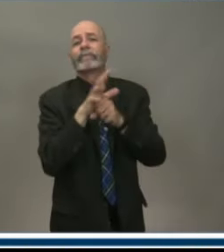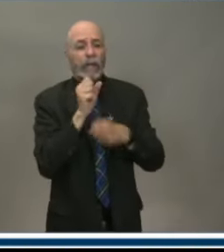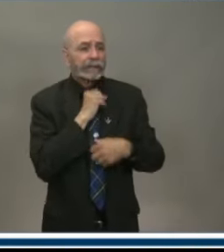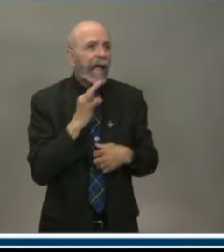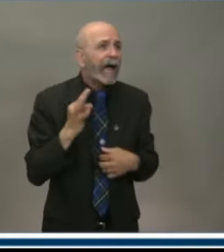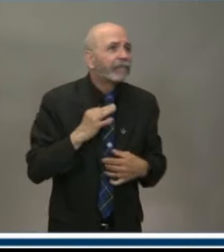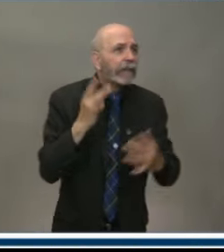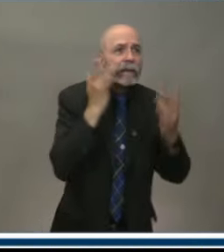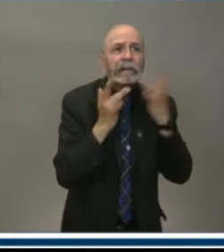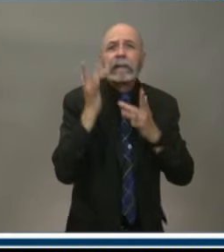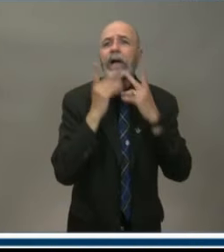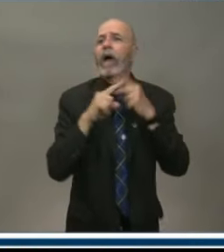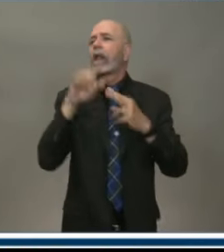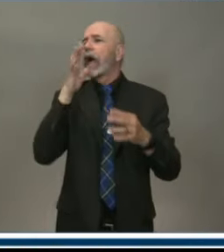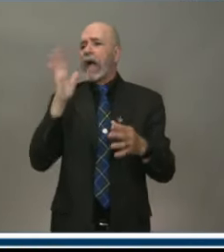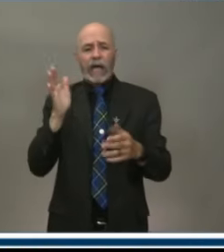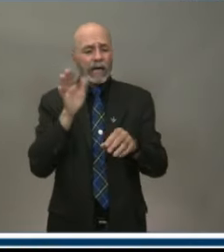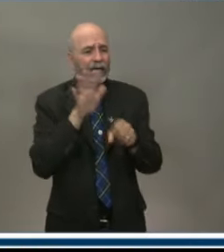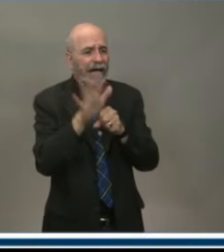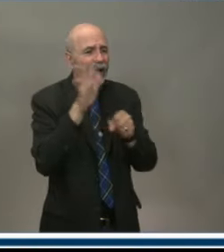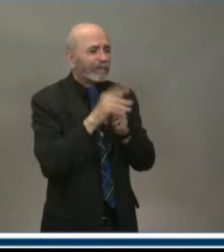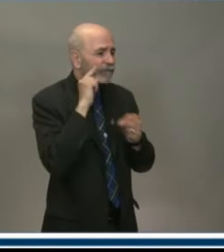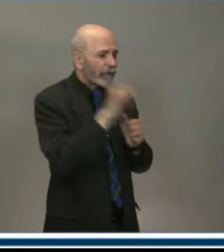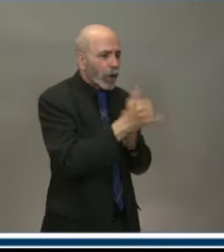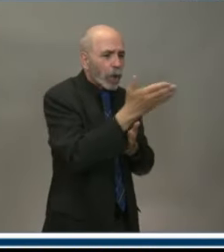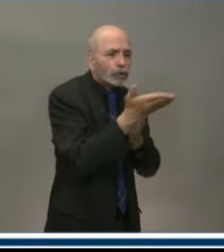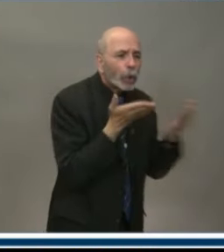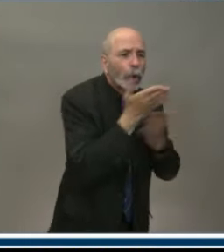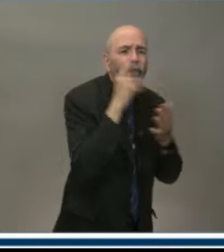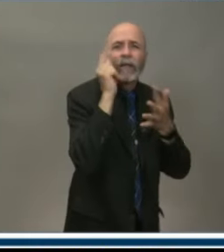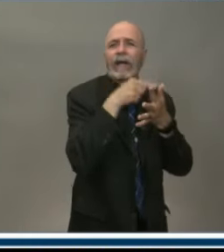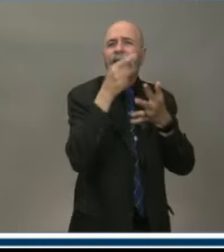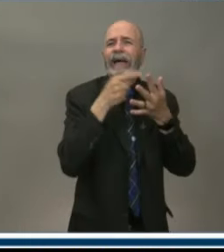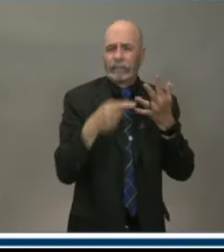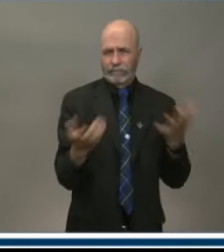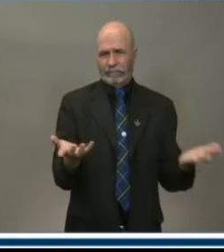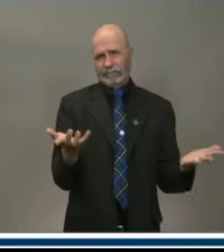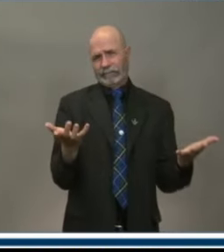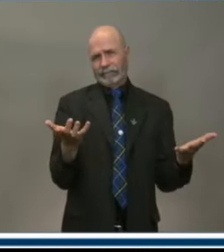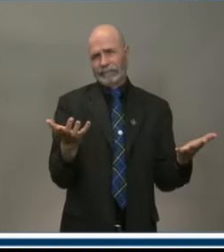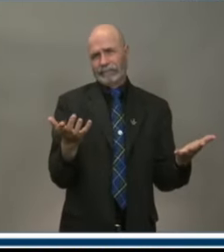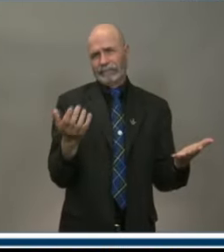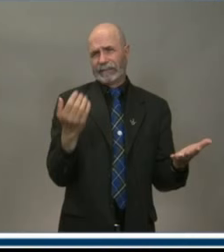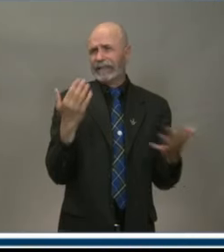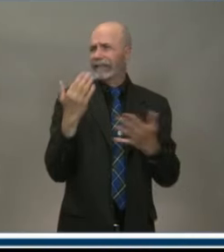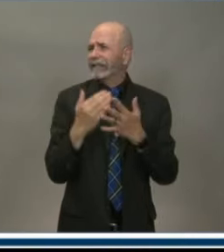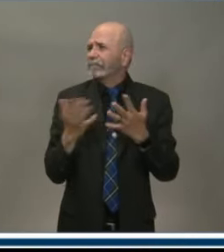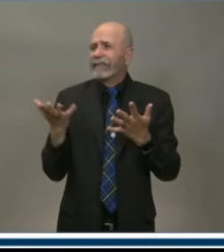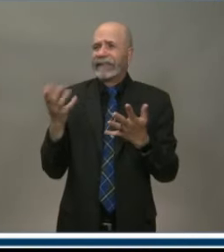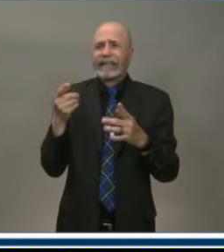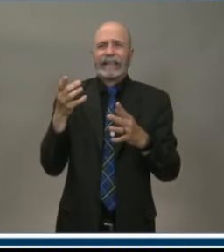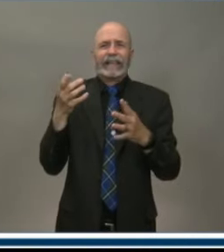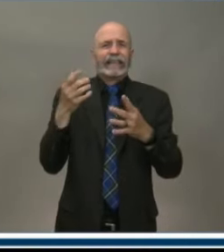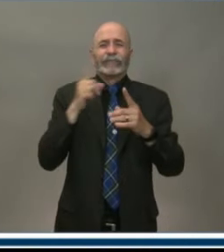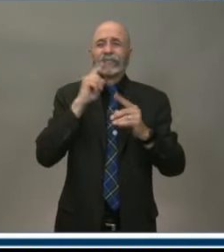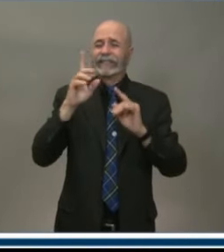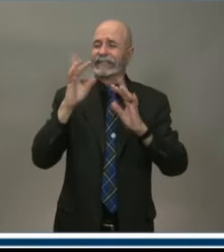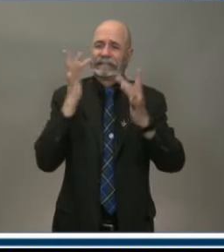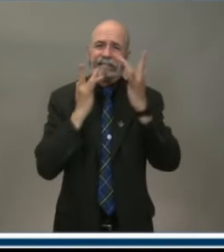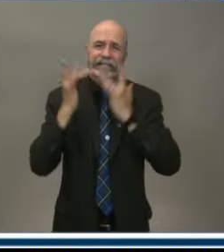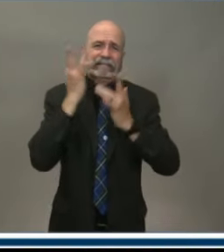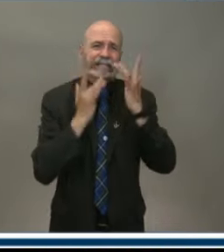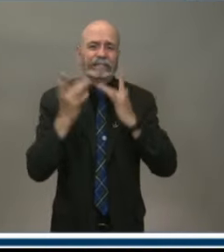in these homes, many of which operate at a razor's edge when it comes to financial viability? Well, a couple of